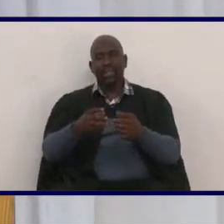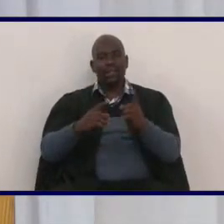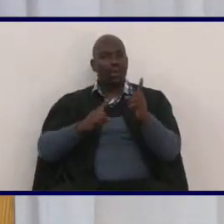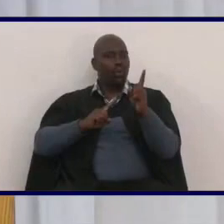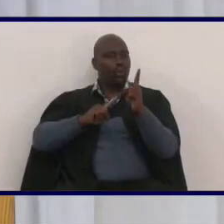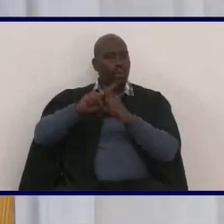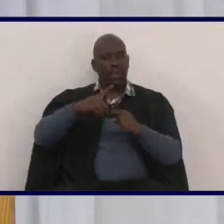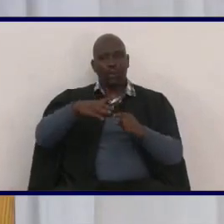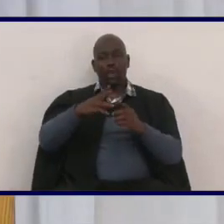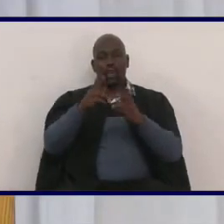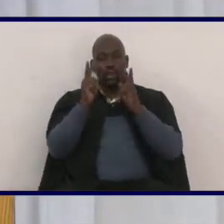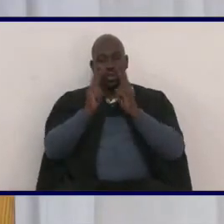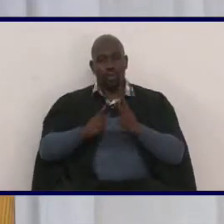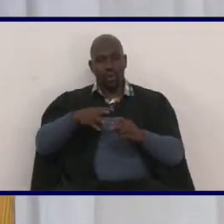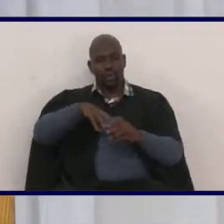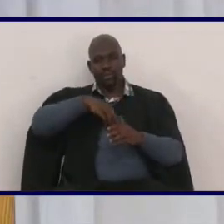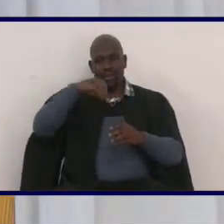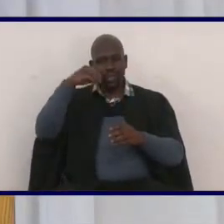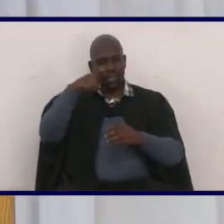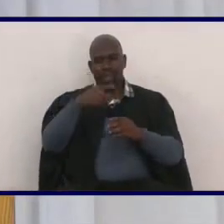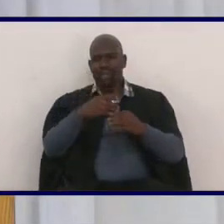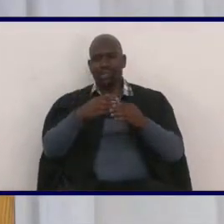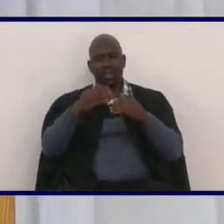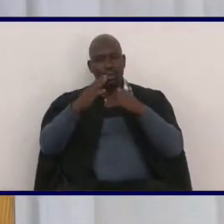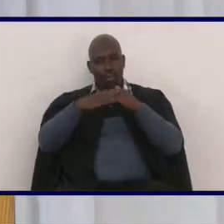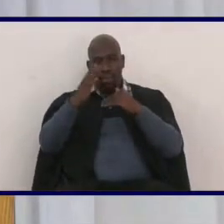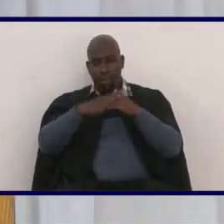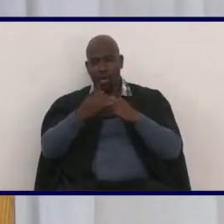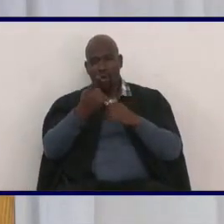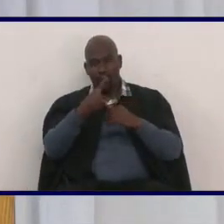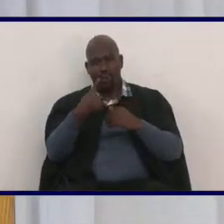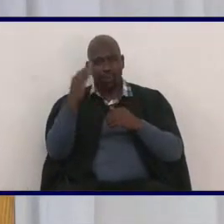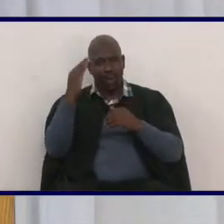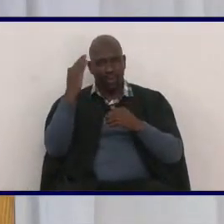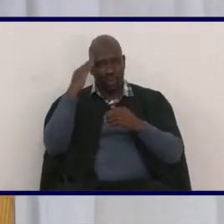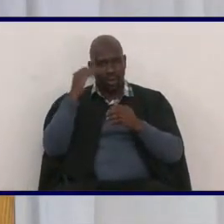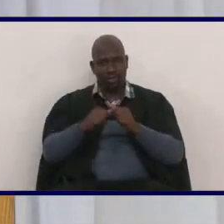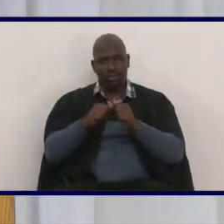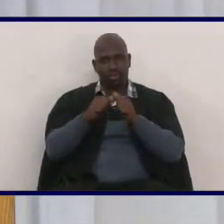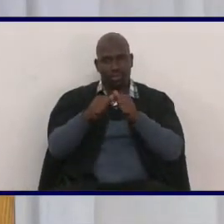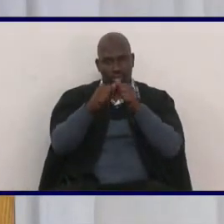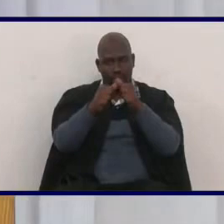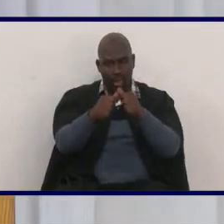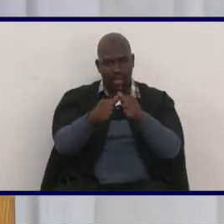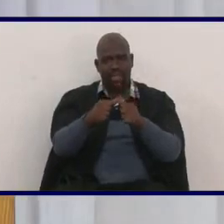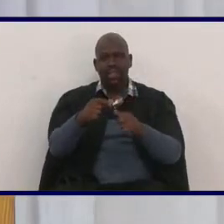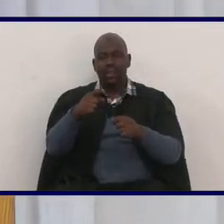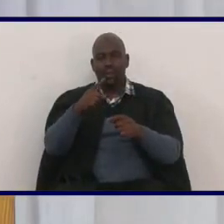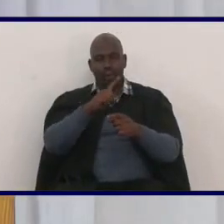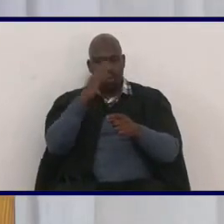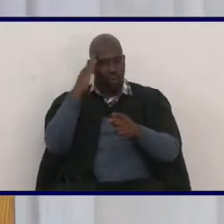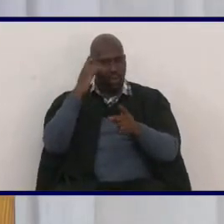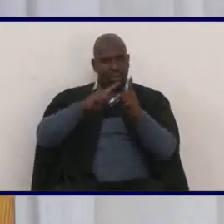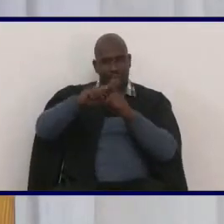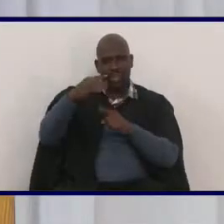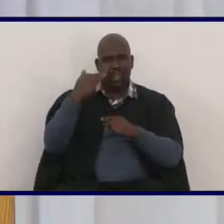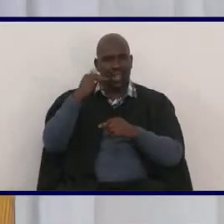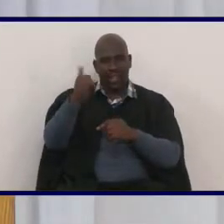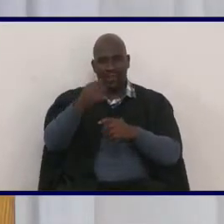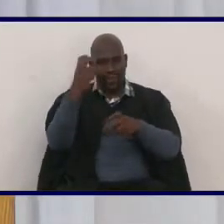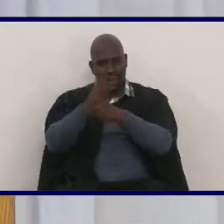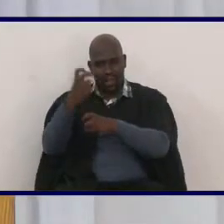not related to how human beings survive and thrive in the context of adversity. Think, for instance, of